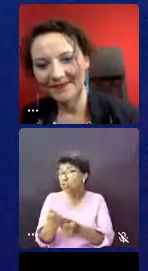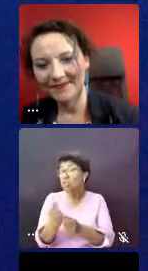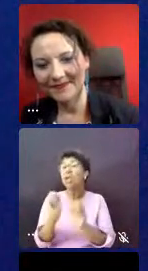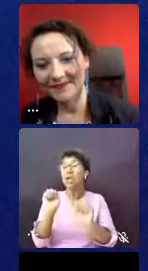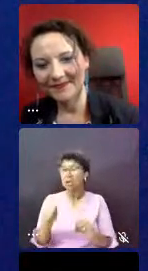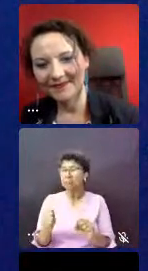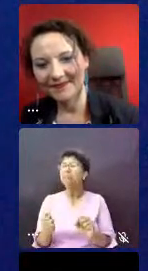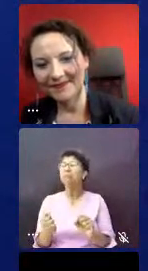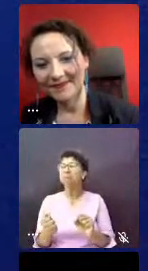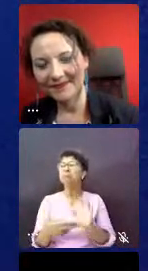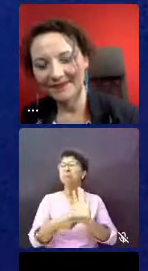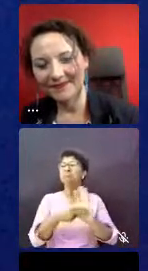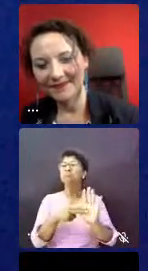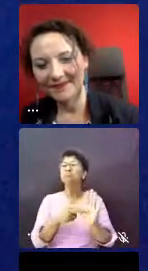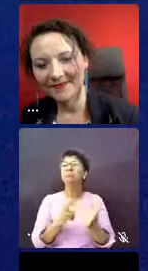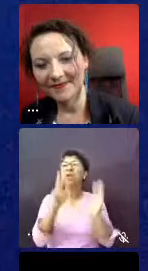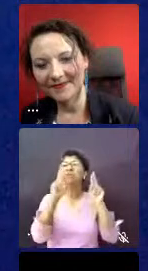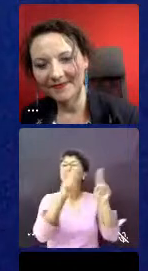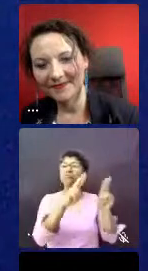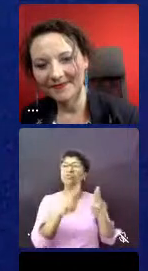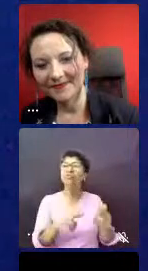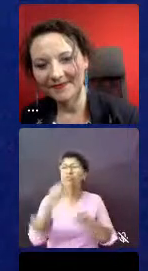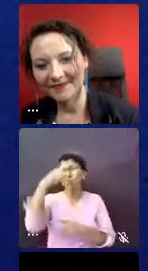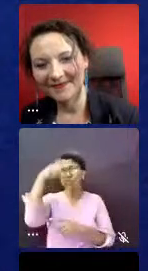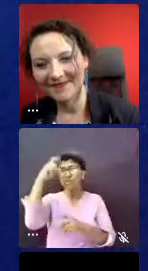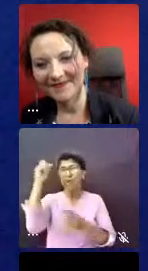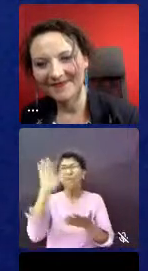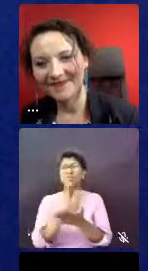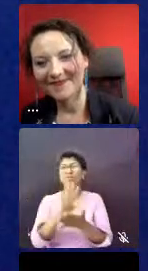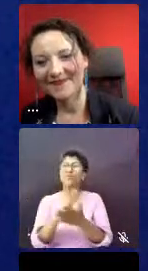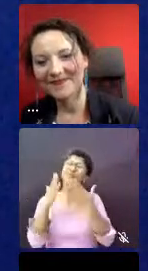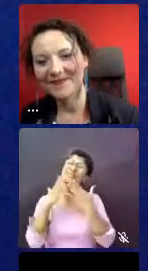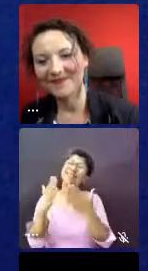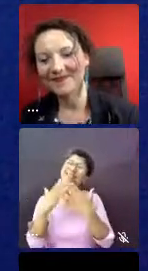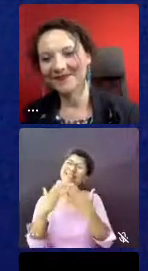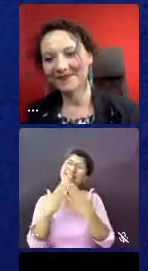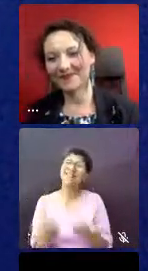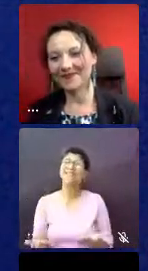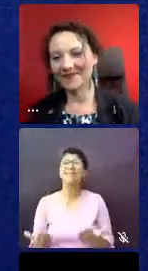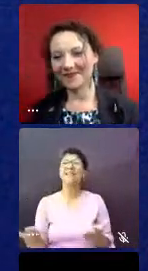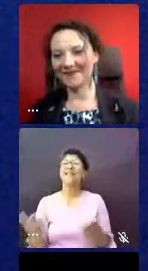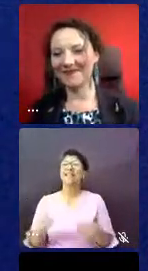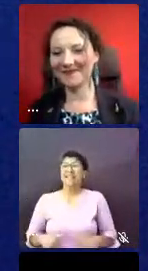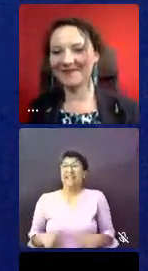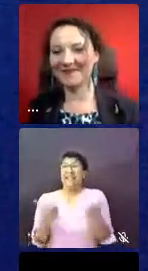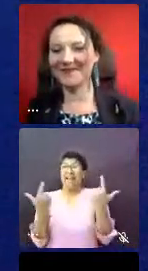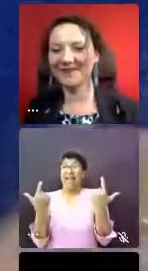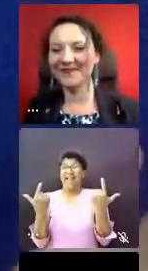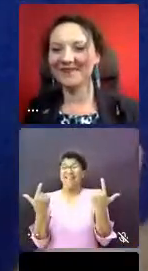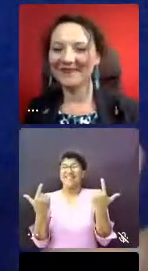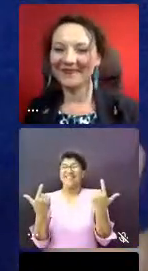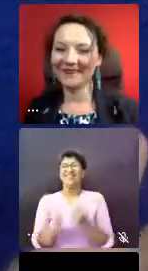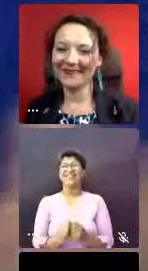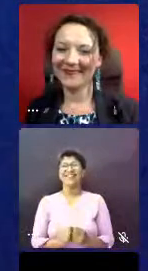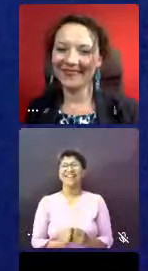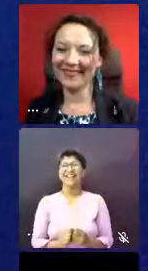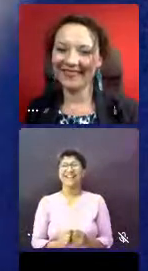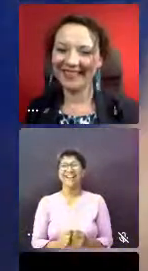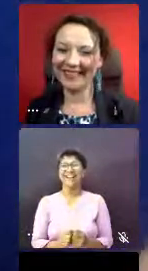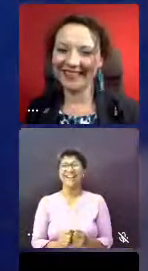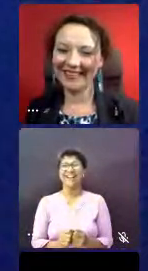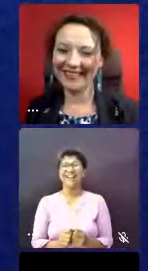you in the summer school. Thank you so much. And again, this is life. So